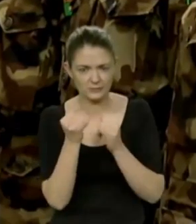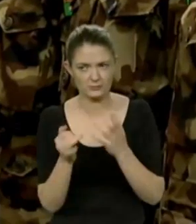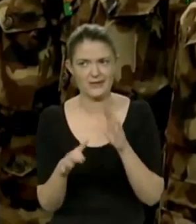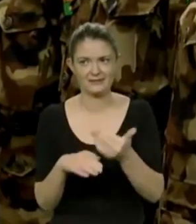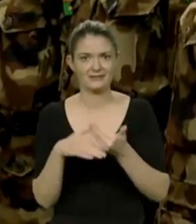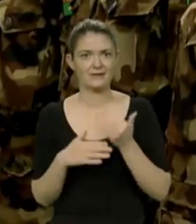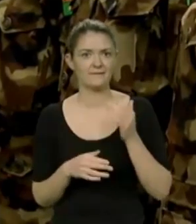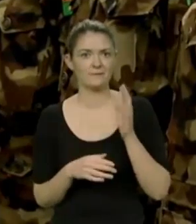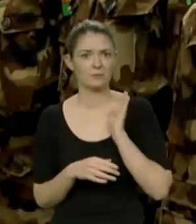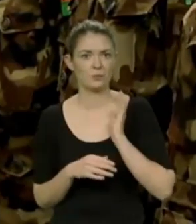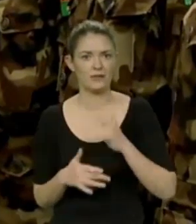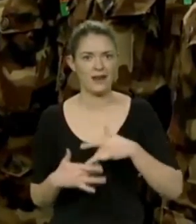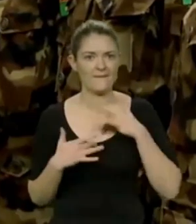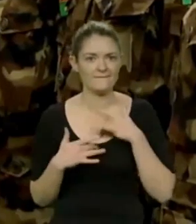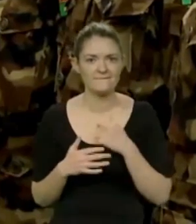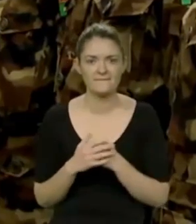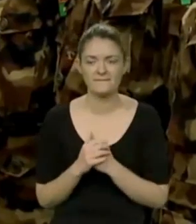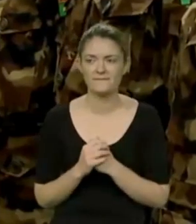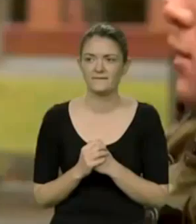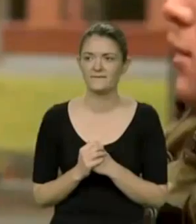save a soldier's life.